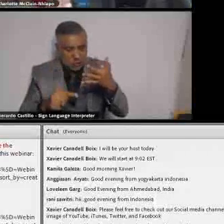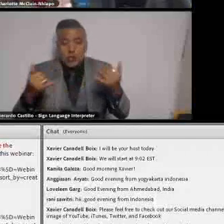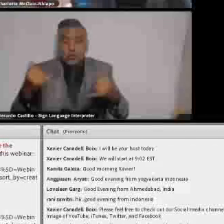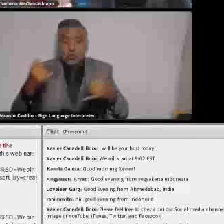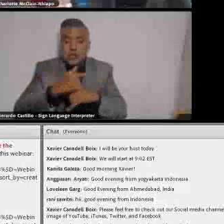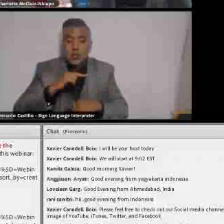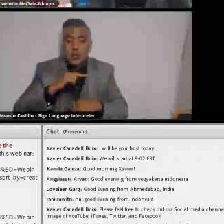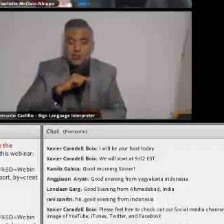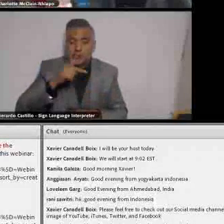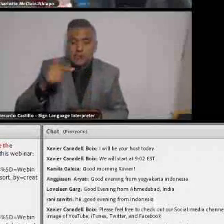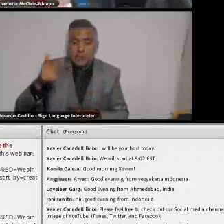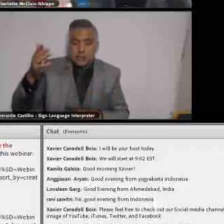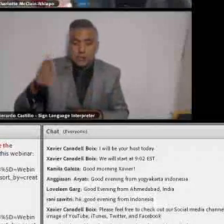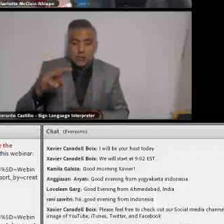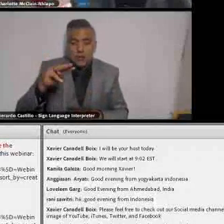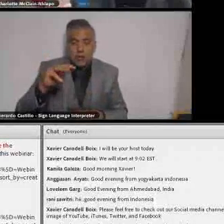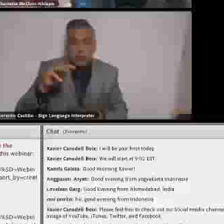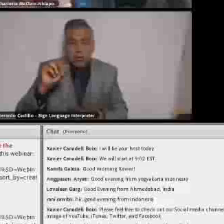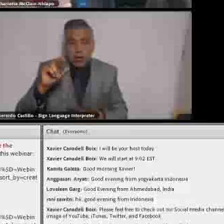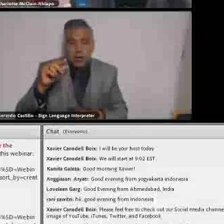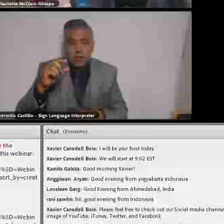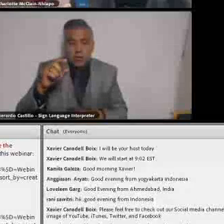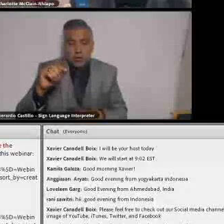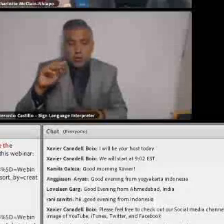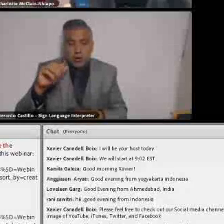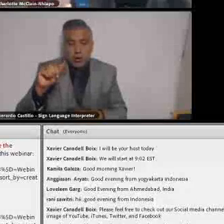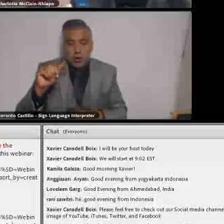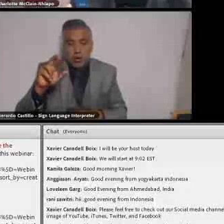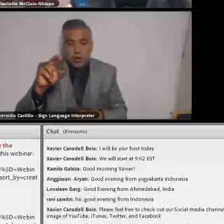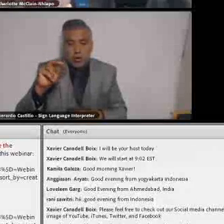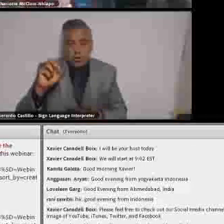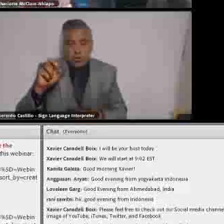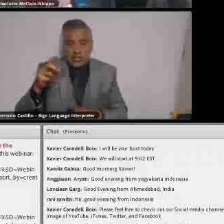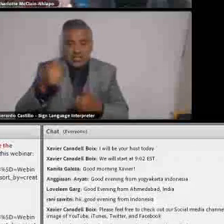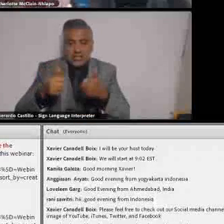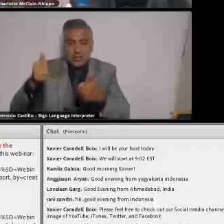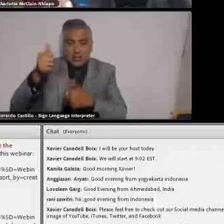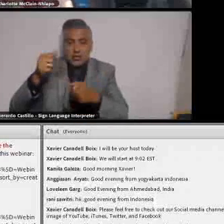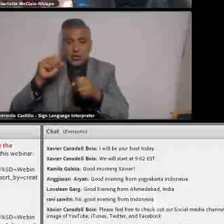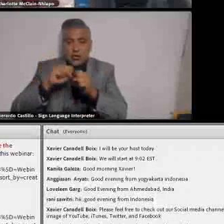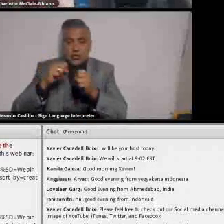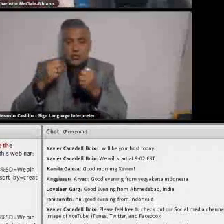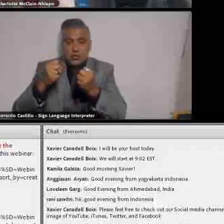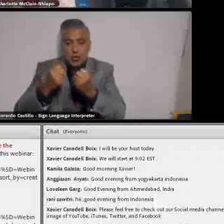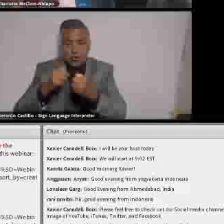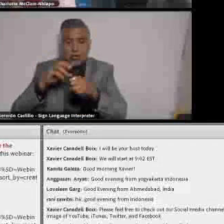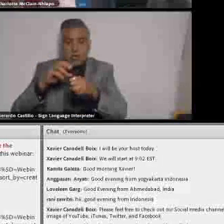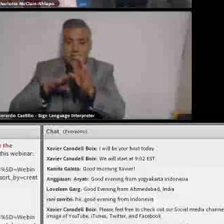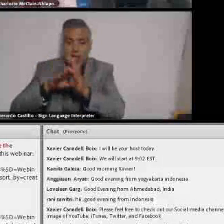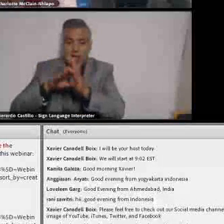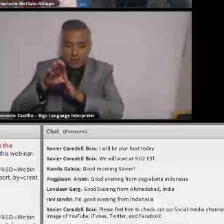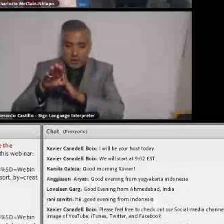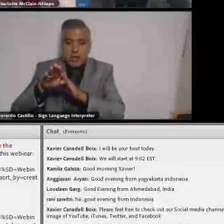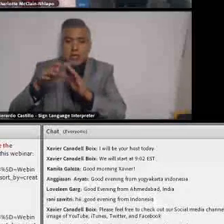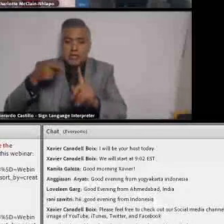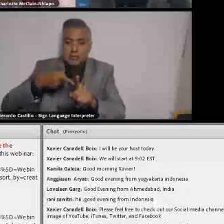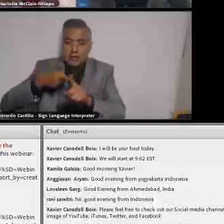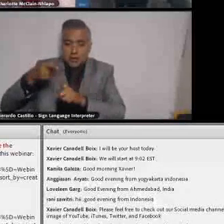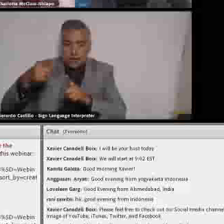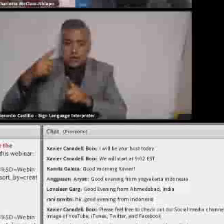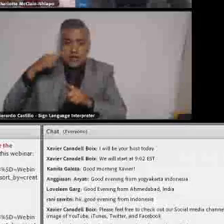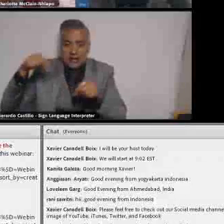our featured speaker, Margaret Arnold, a senior social development specialist at the World Bank, about